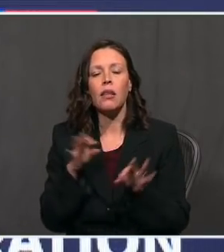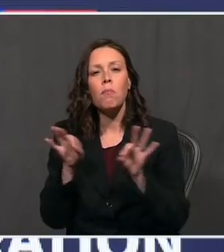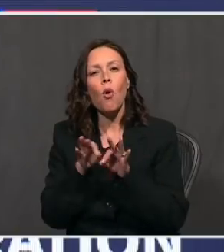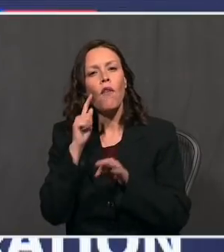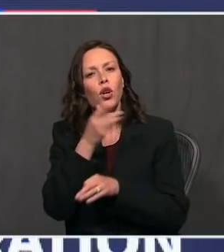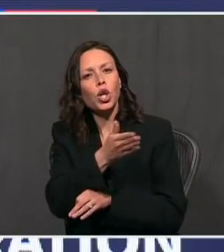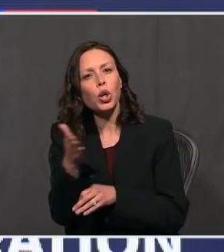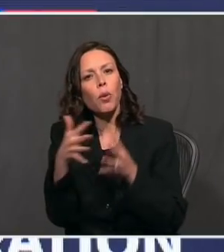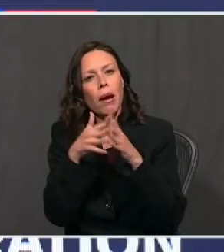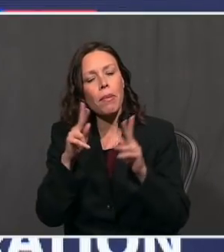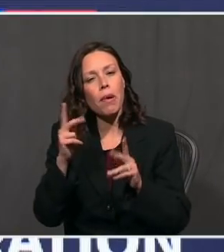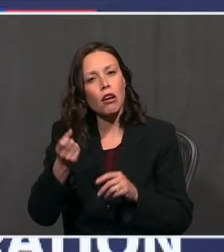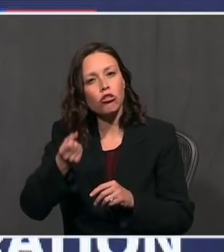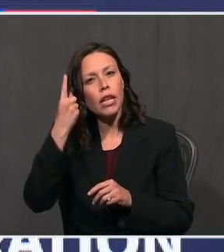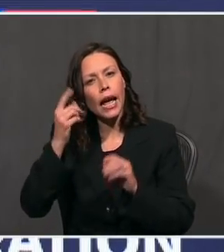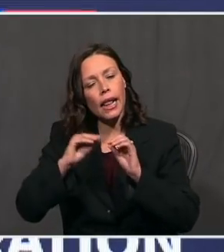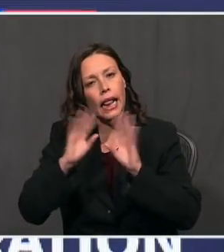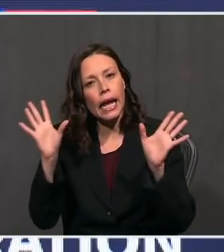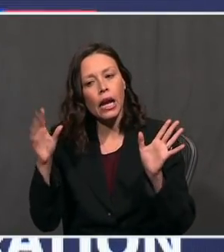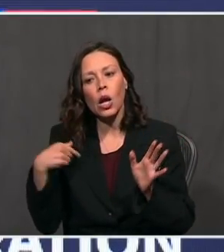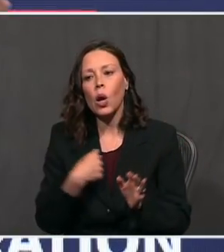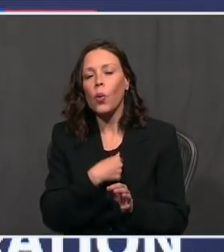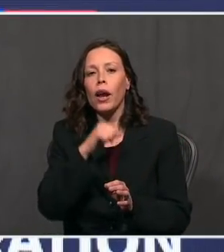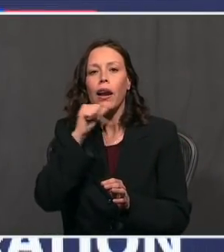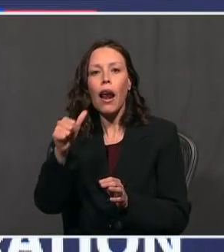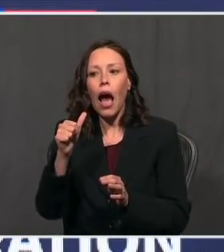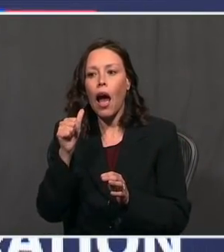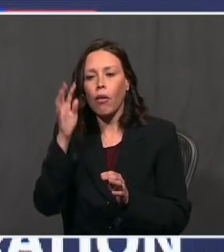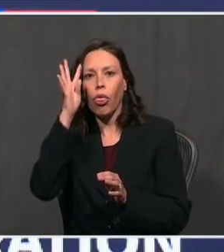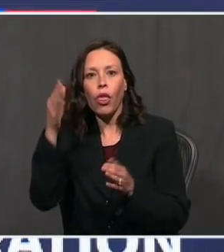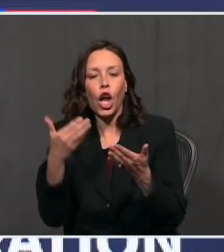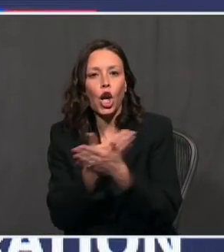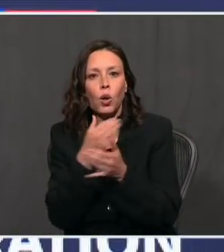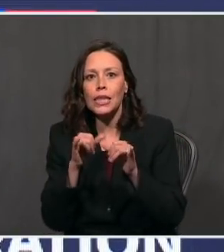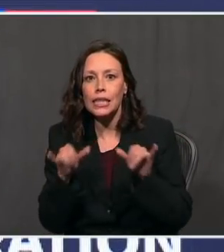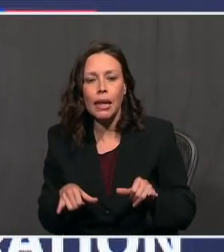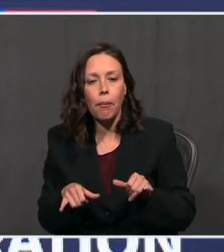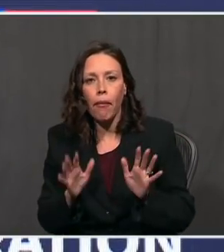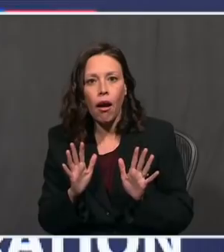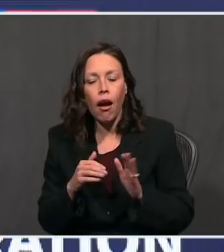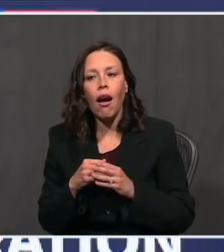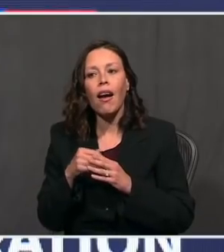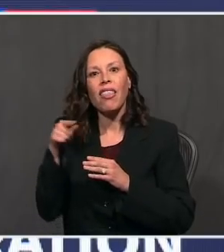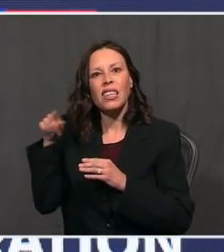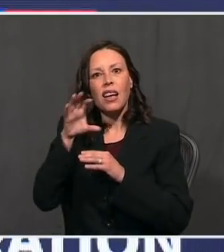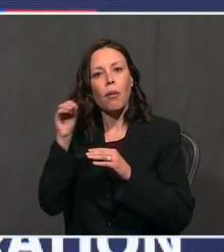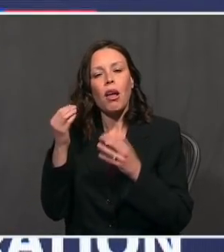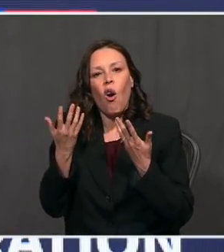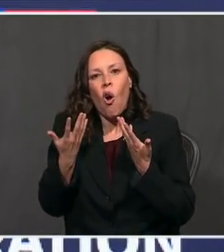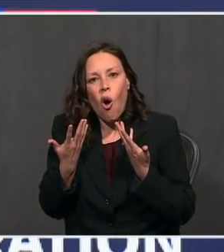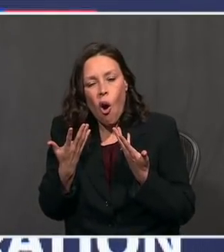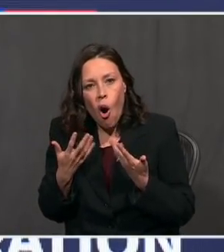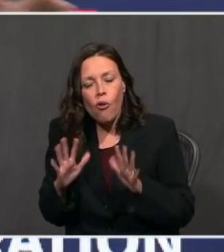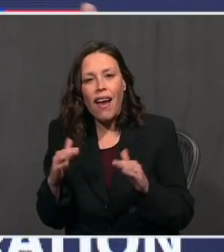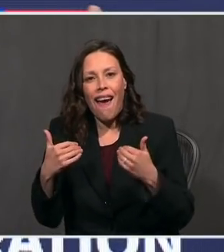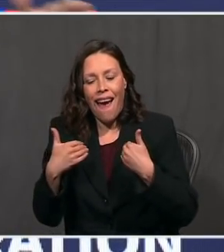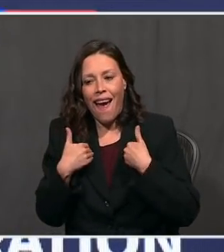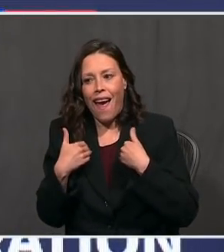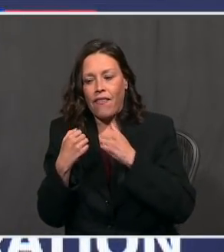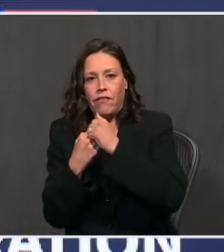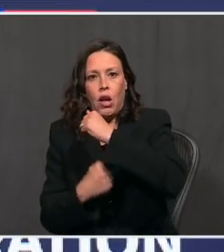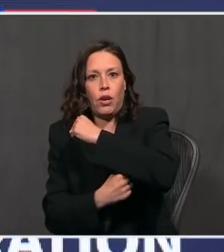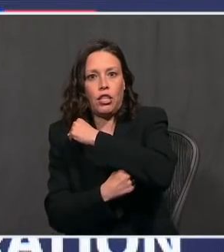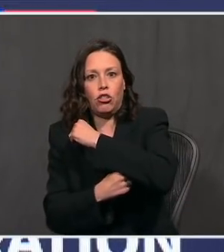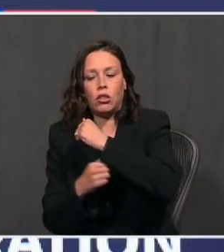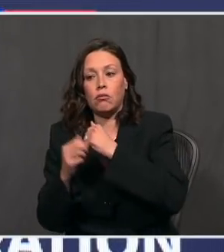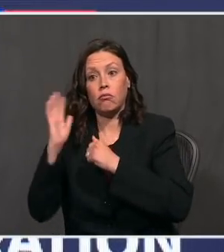understand is that we're not reinventing the wheel here. These are companies that have already in the